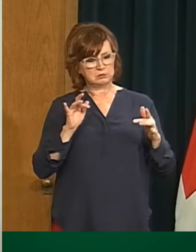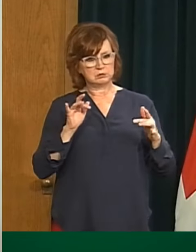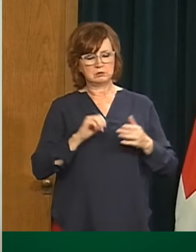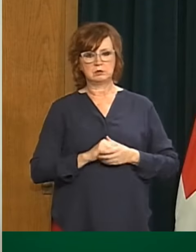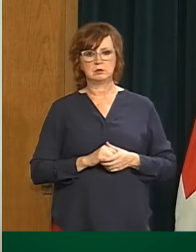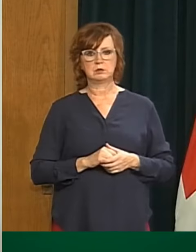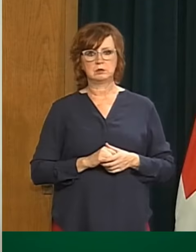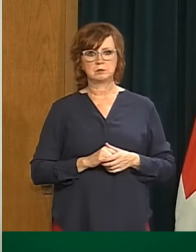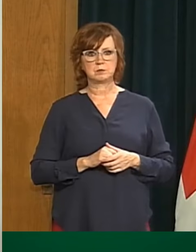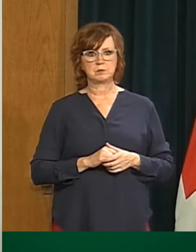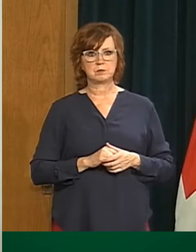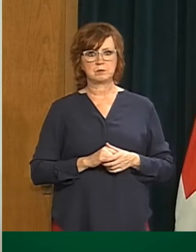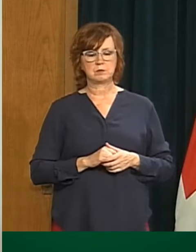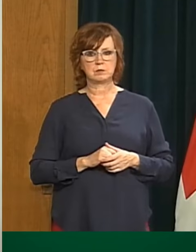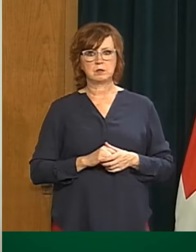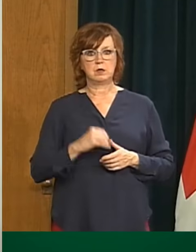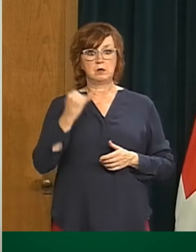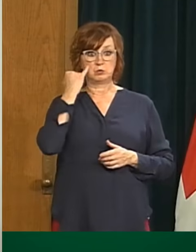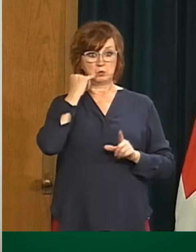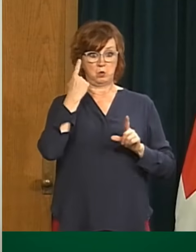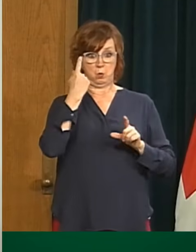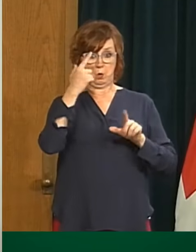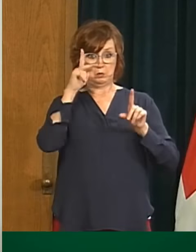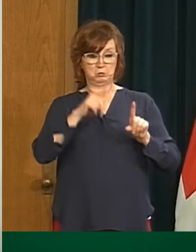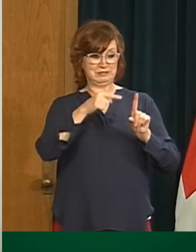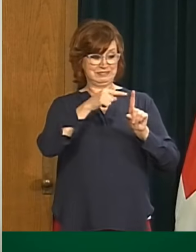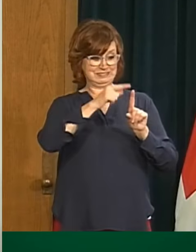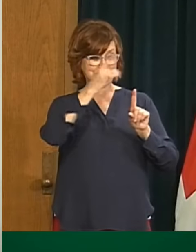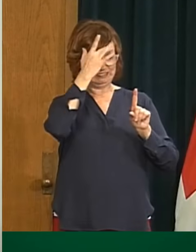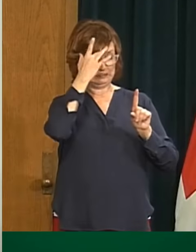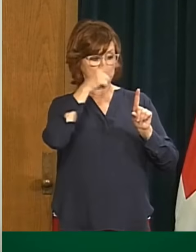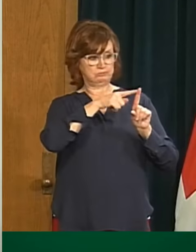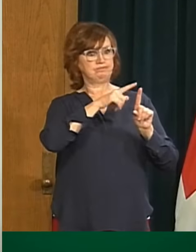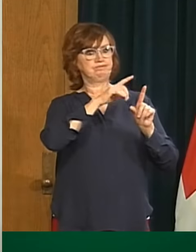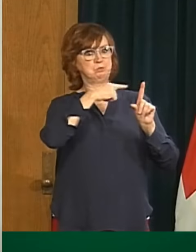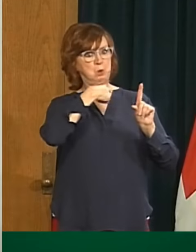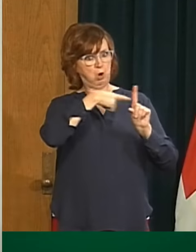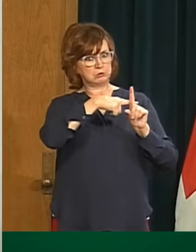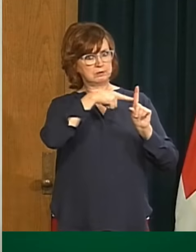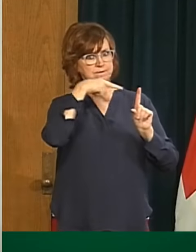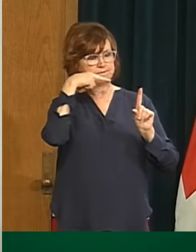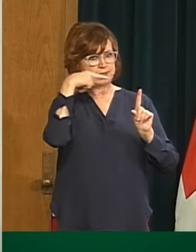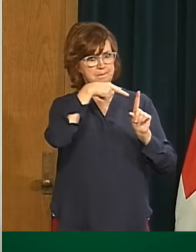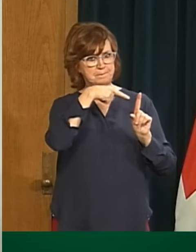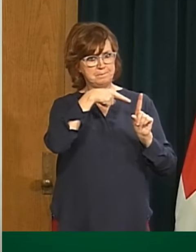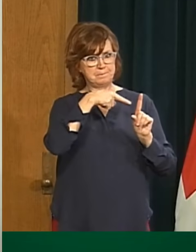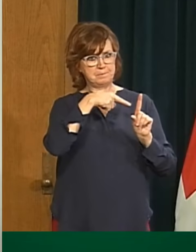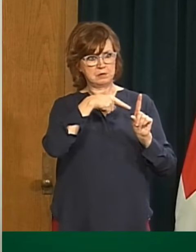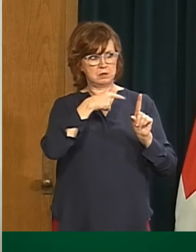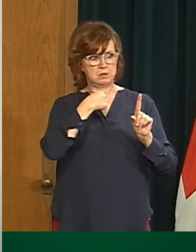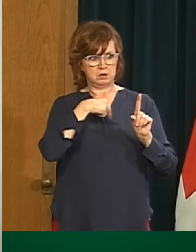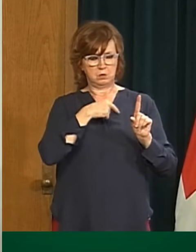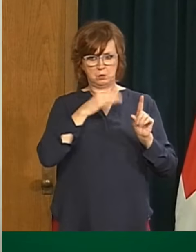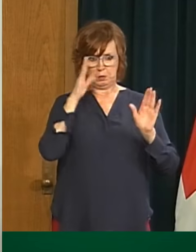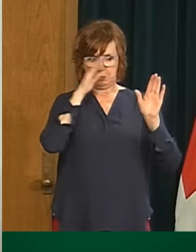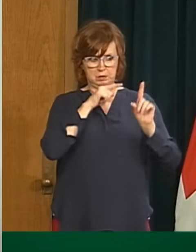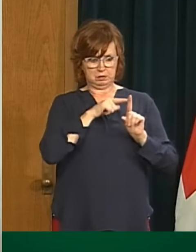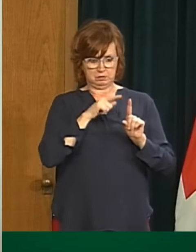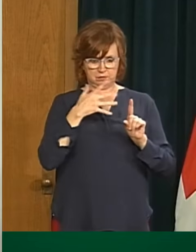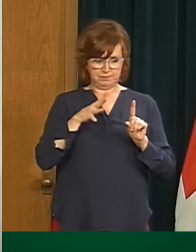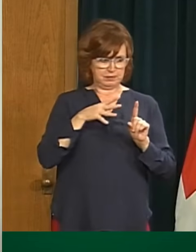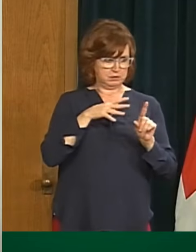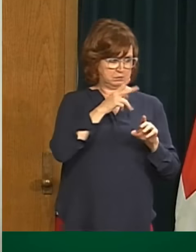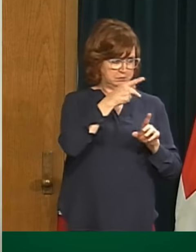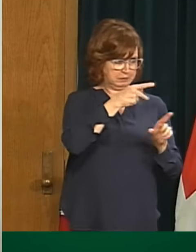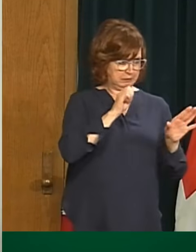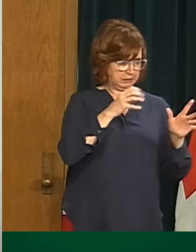there's a case where there's some concern that, did we make sure that everyone was using PPE, that then is